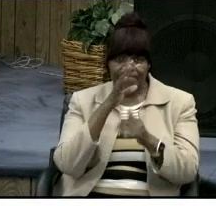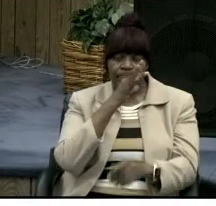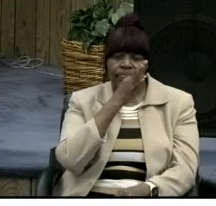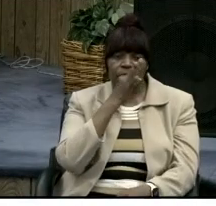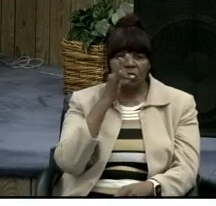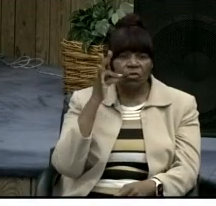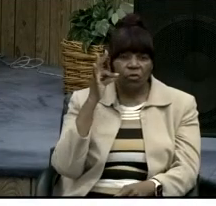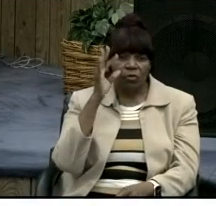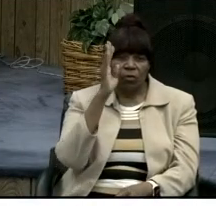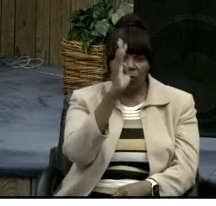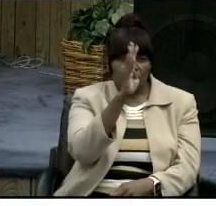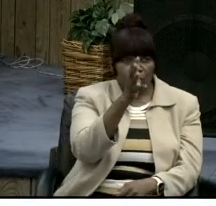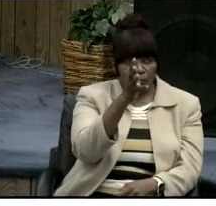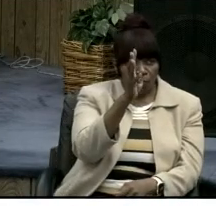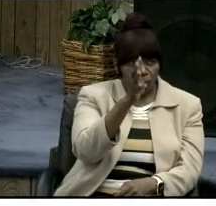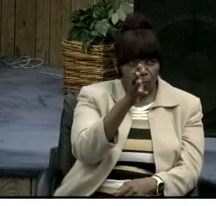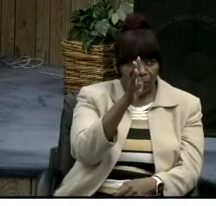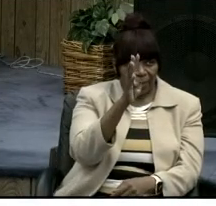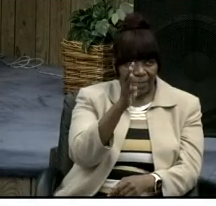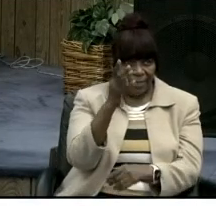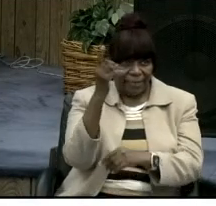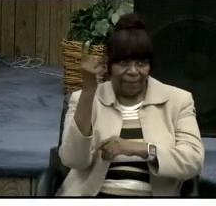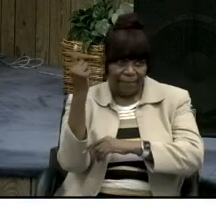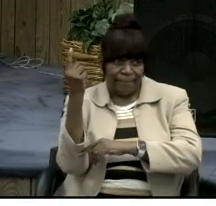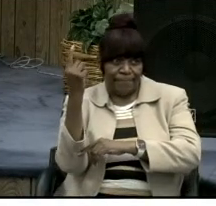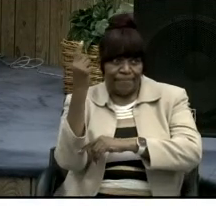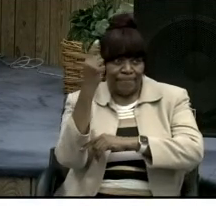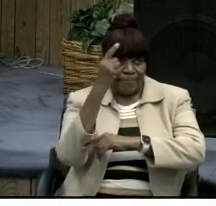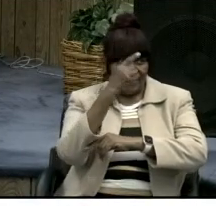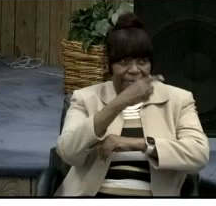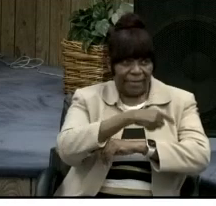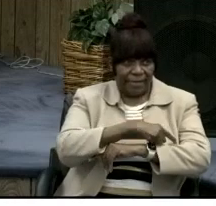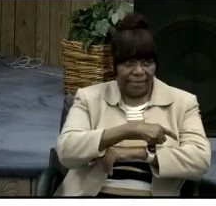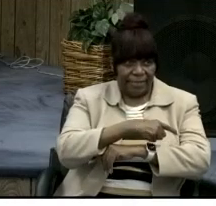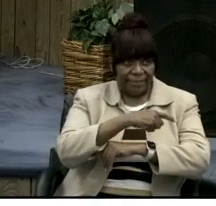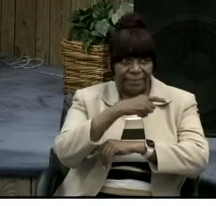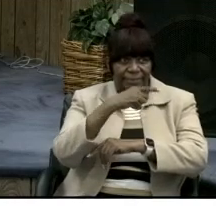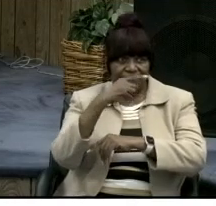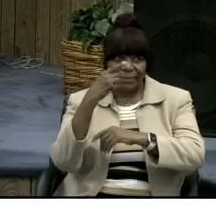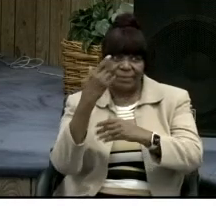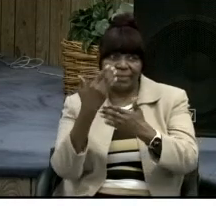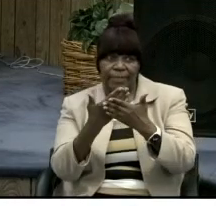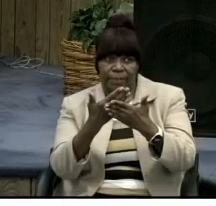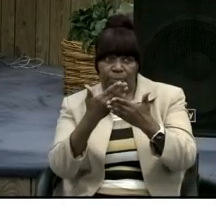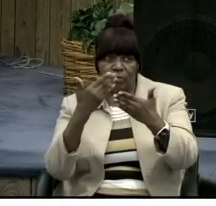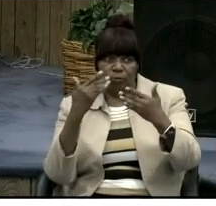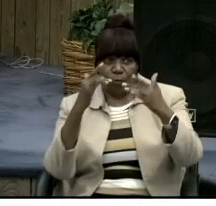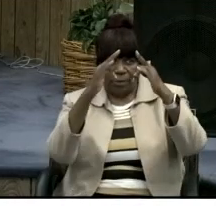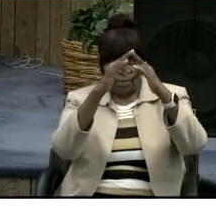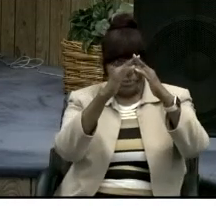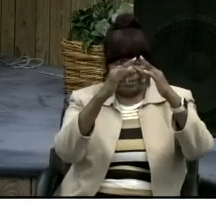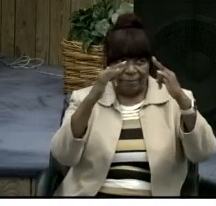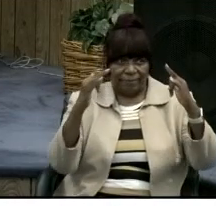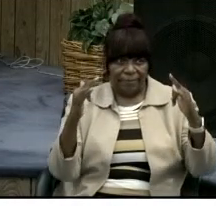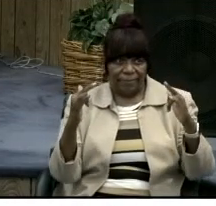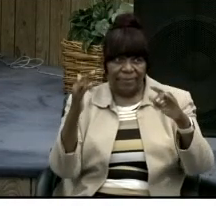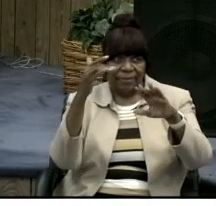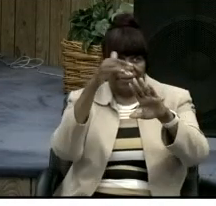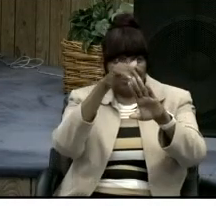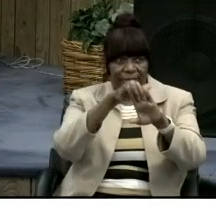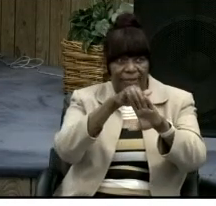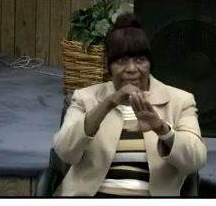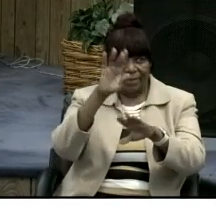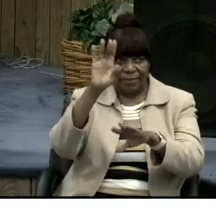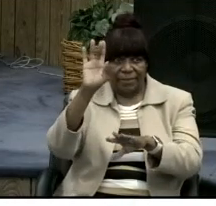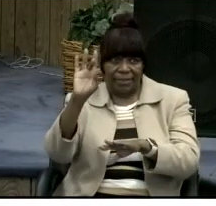fast 40 days before the tent effort. We're starting 40 days. That puts that at April 8th,